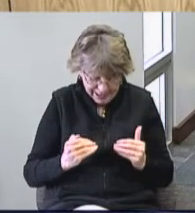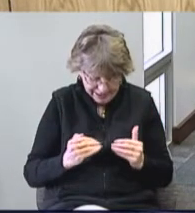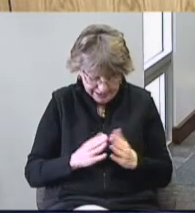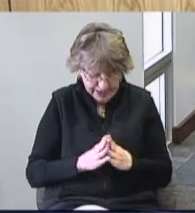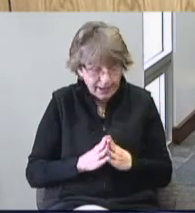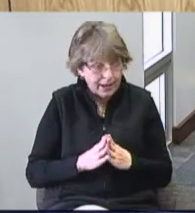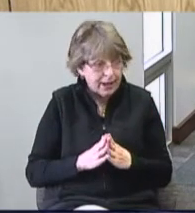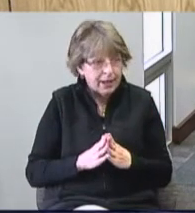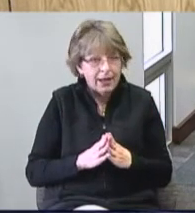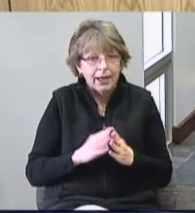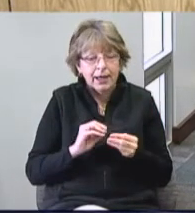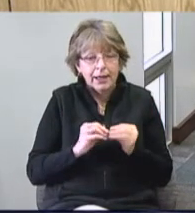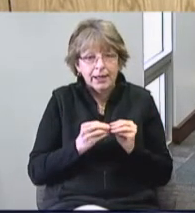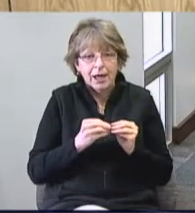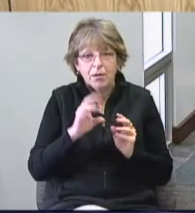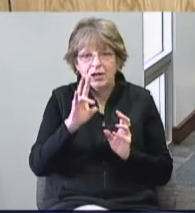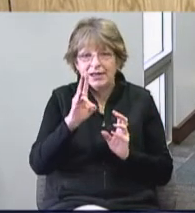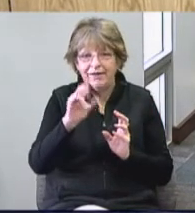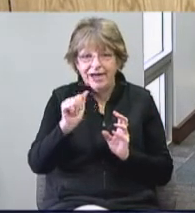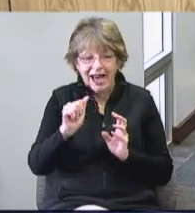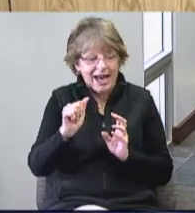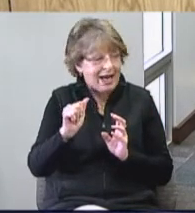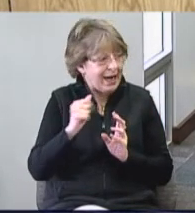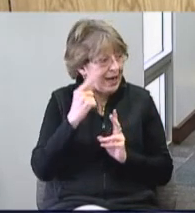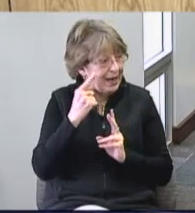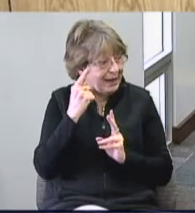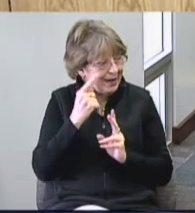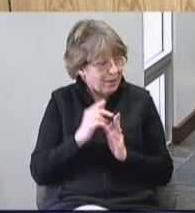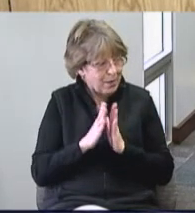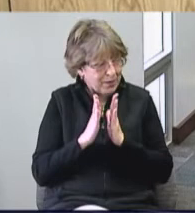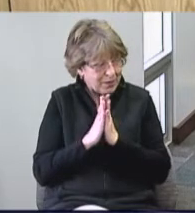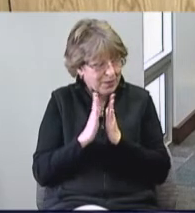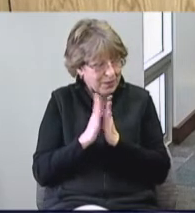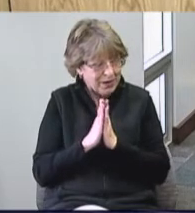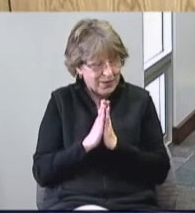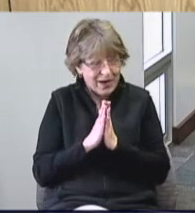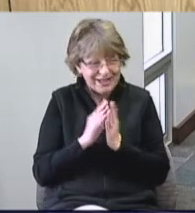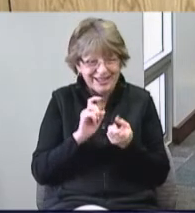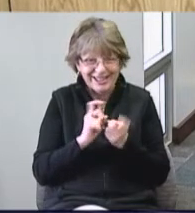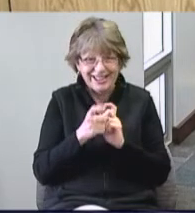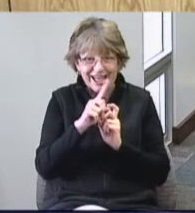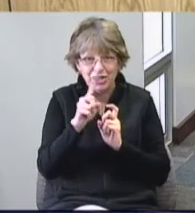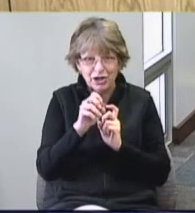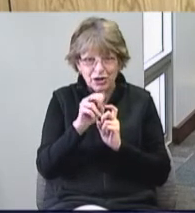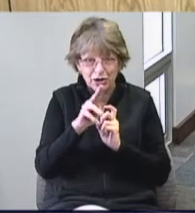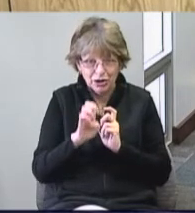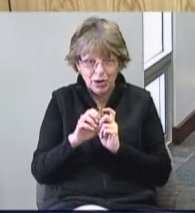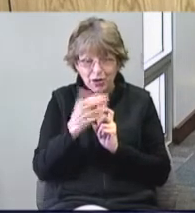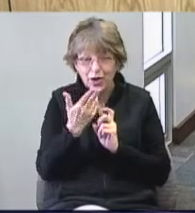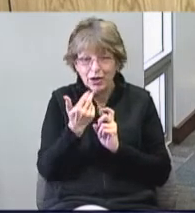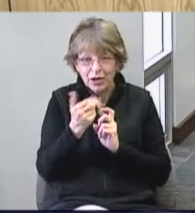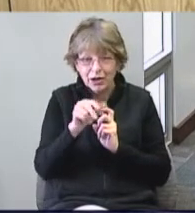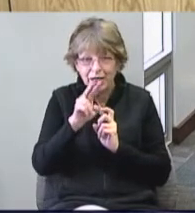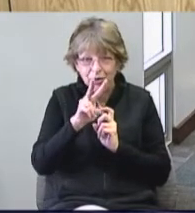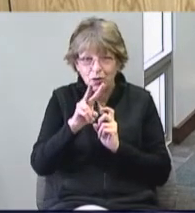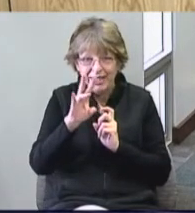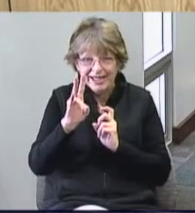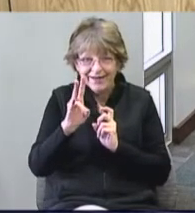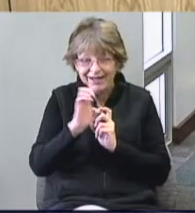please. Item 7A, consider request to rezone 1327 East Avenue